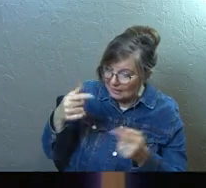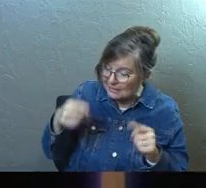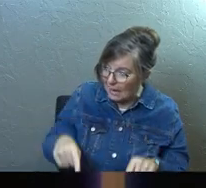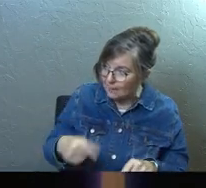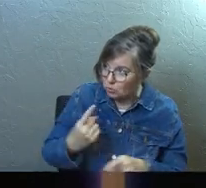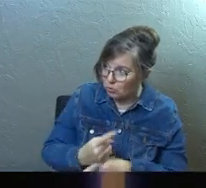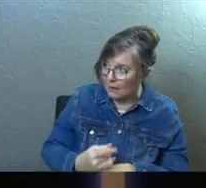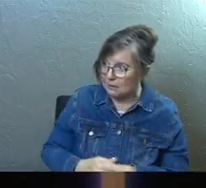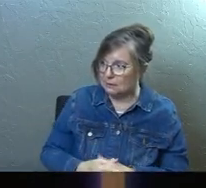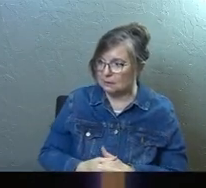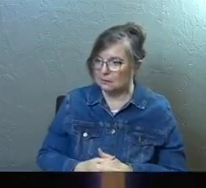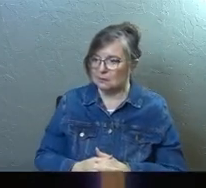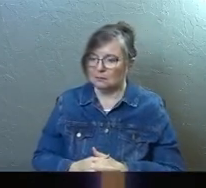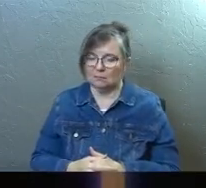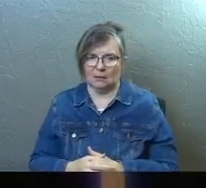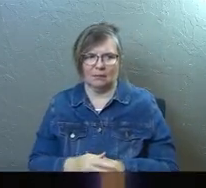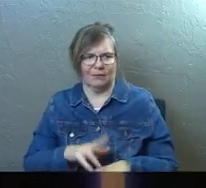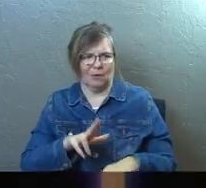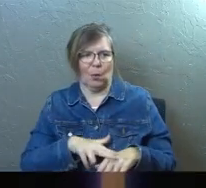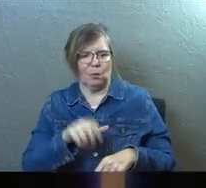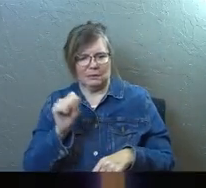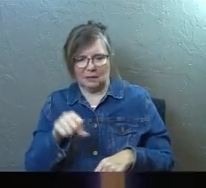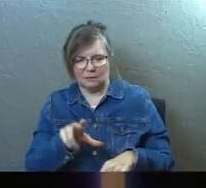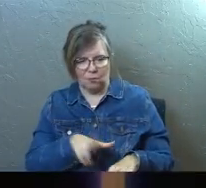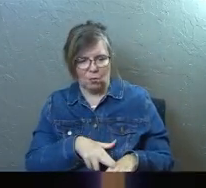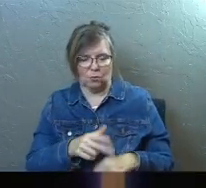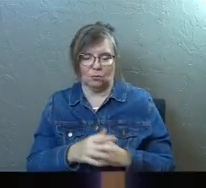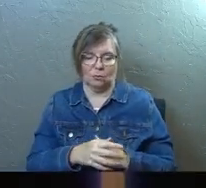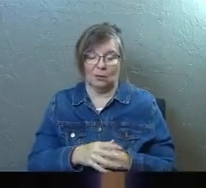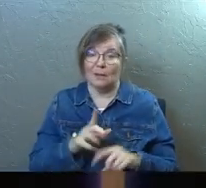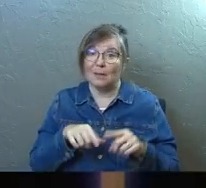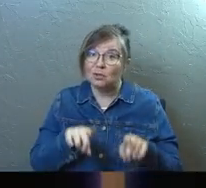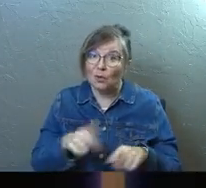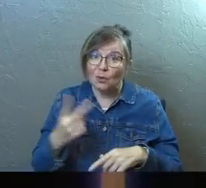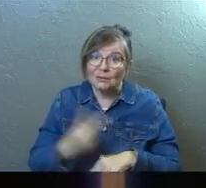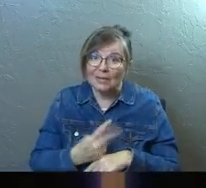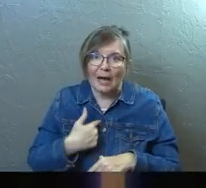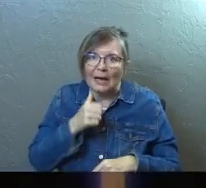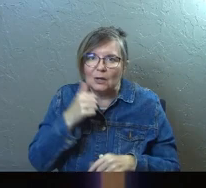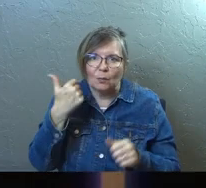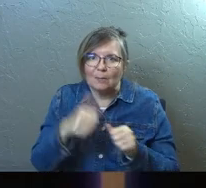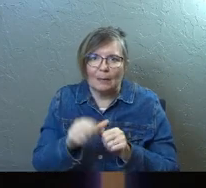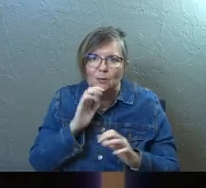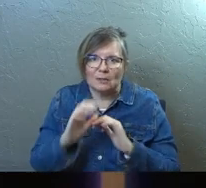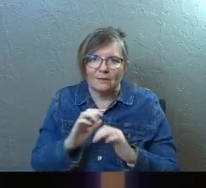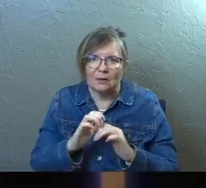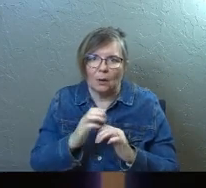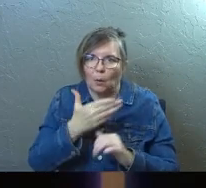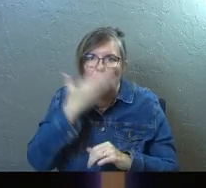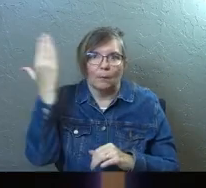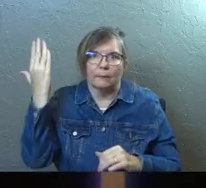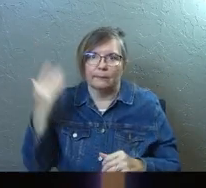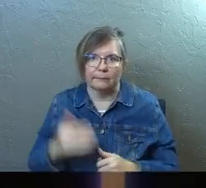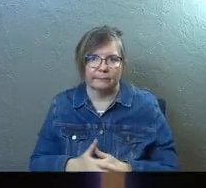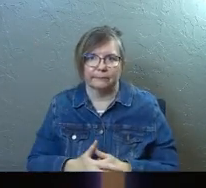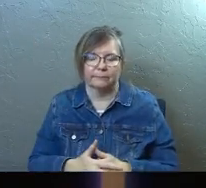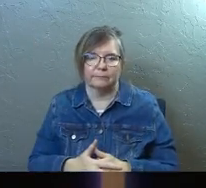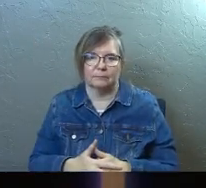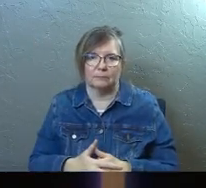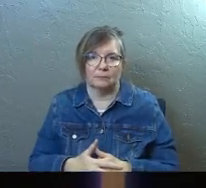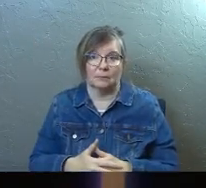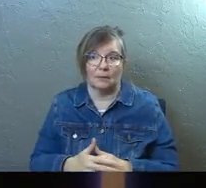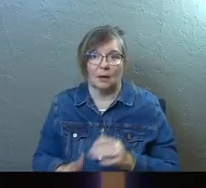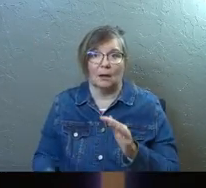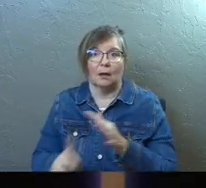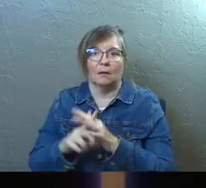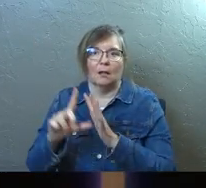this happens right? Of course, I'm like, yeah. But during those 2 days, I didn't remember those conversations at all. Came